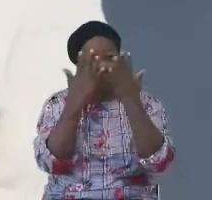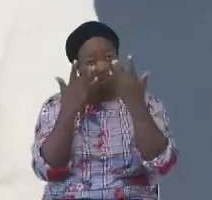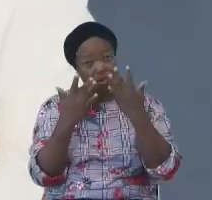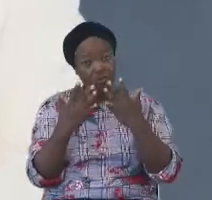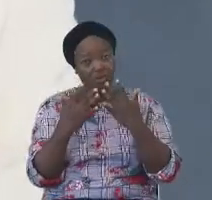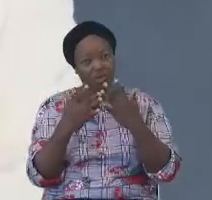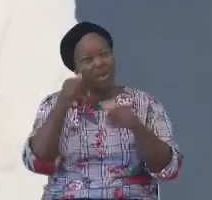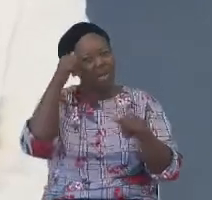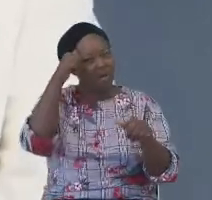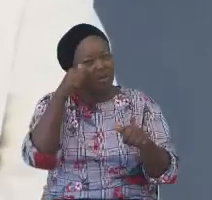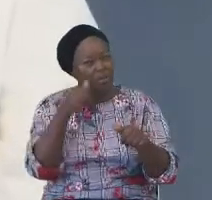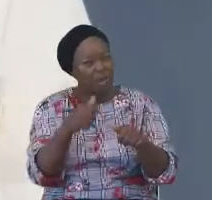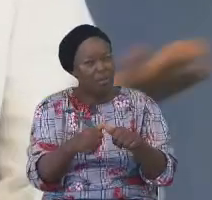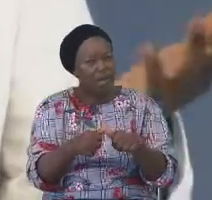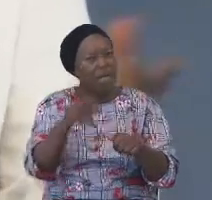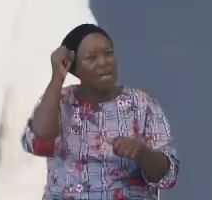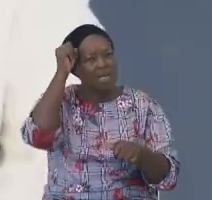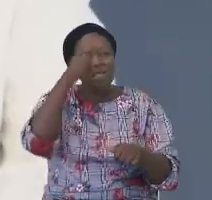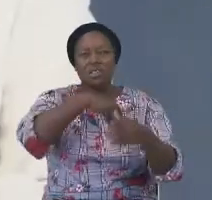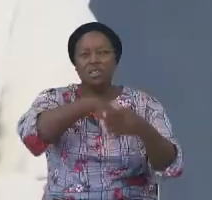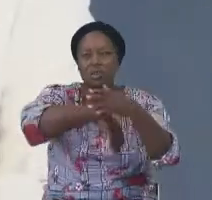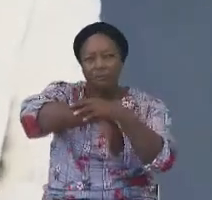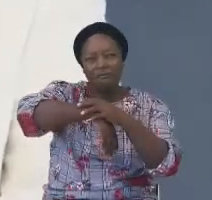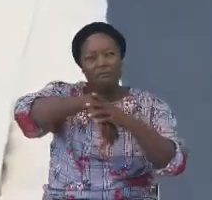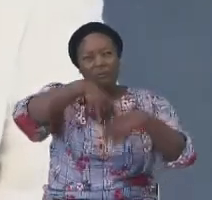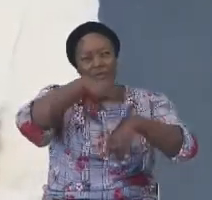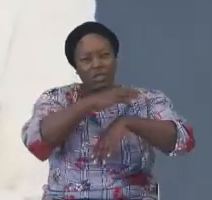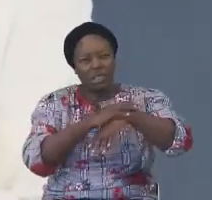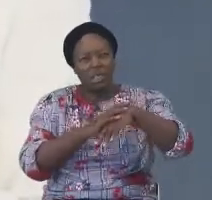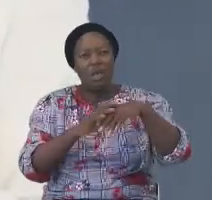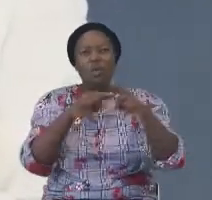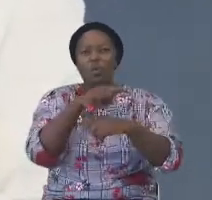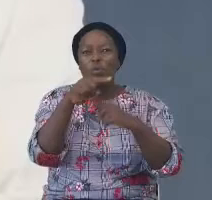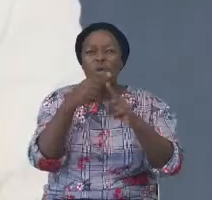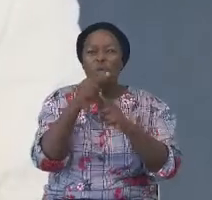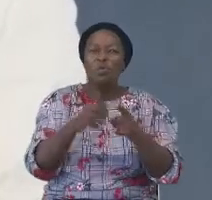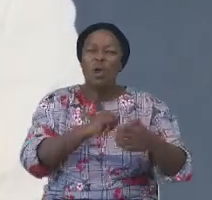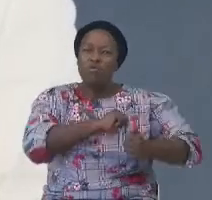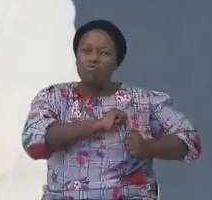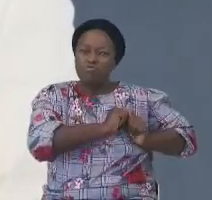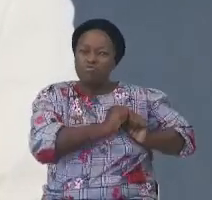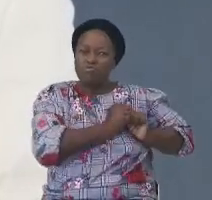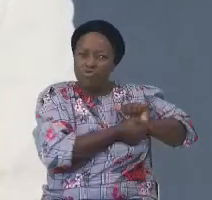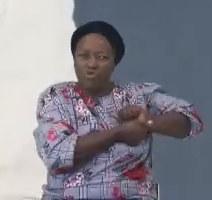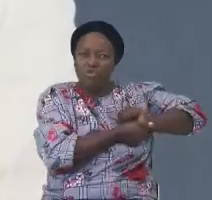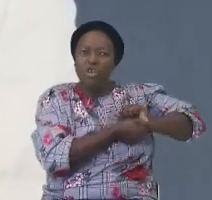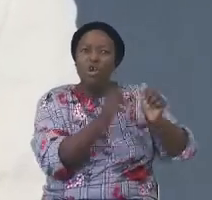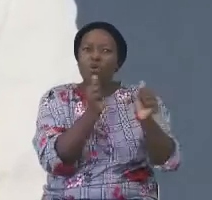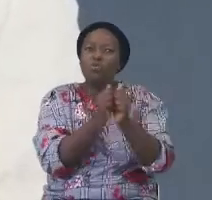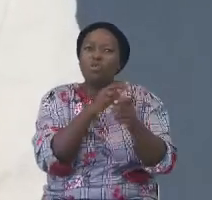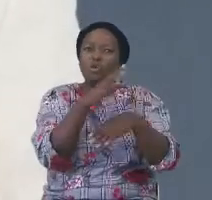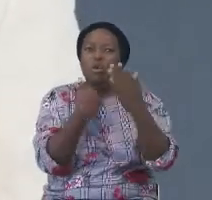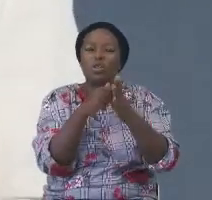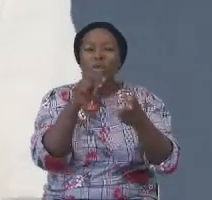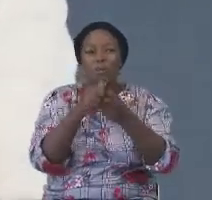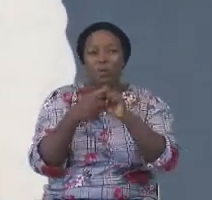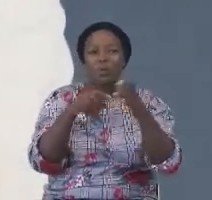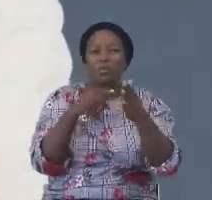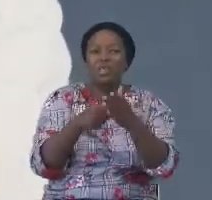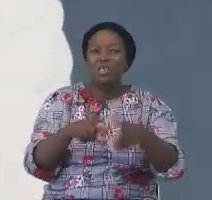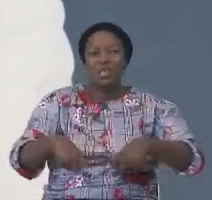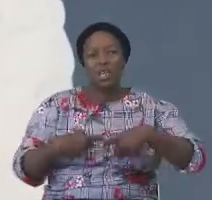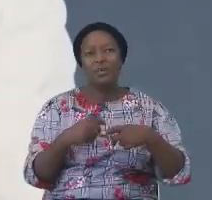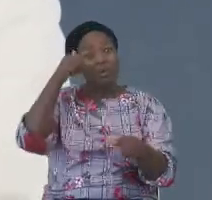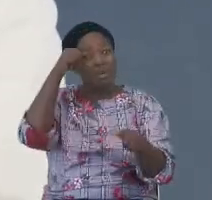name so when you are sorrowful remember his soul is when you are